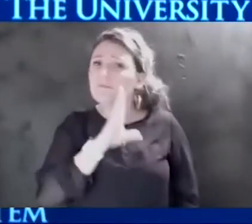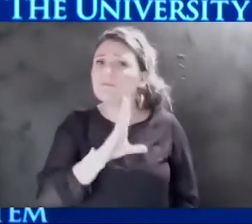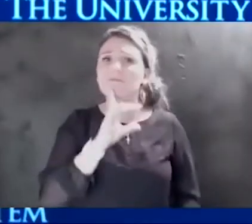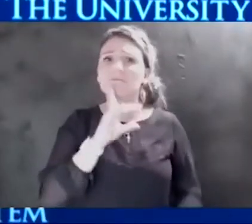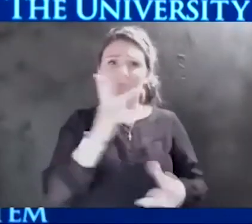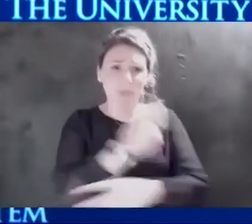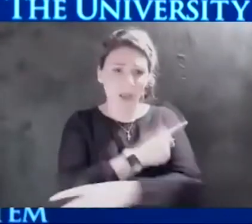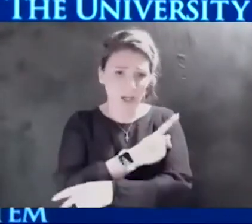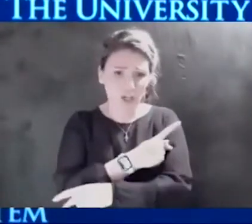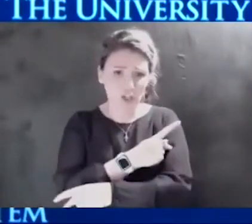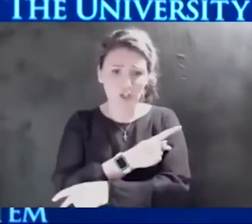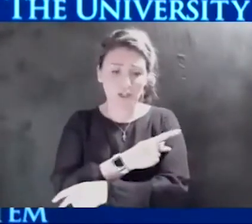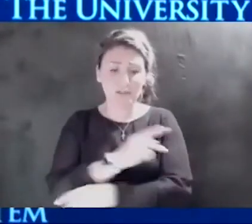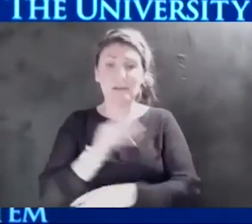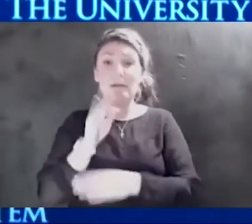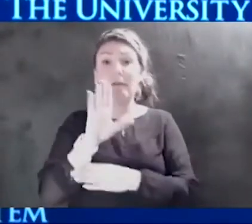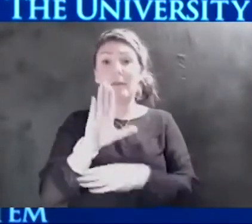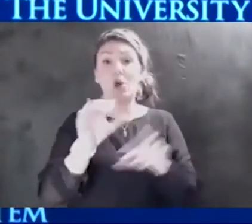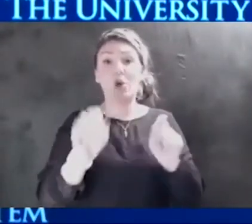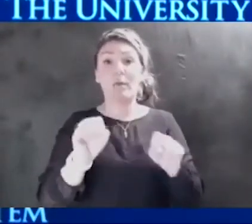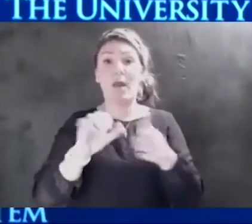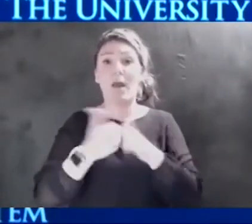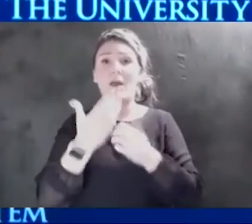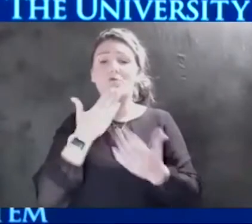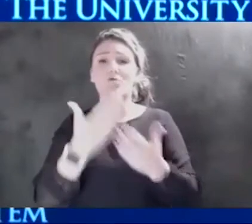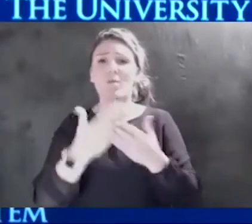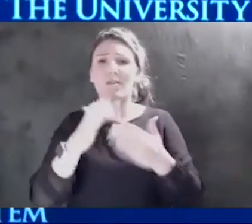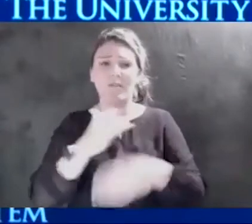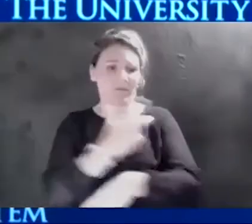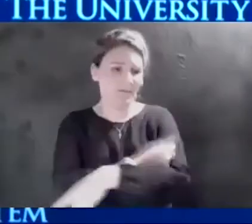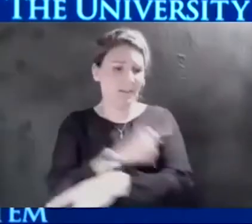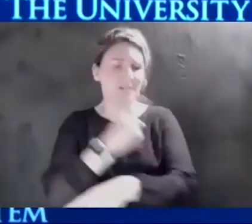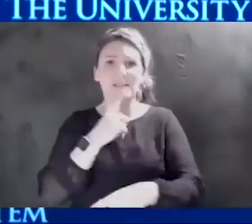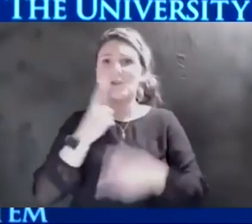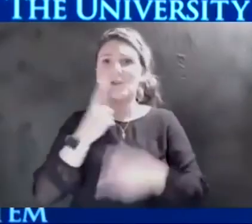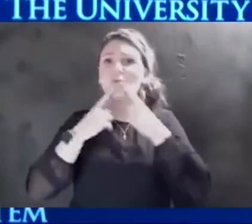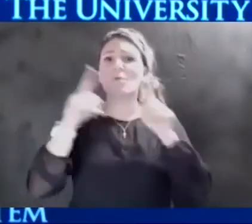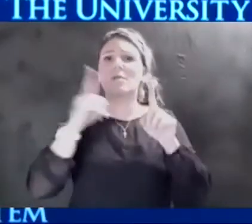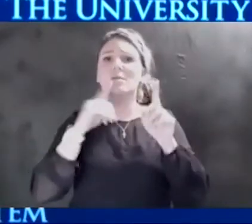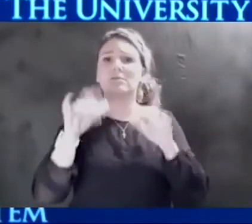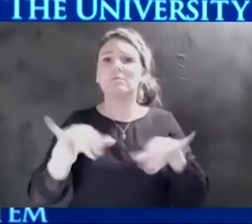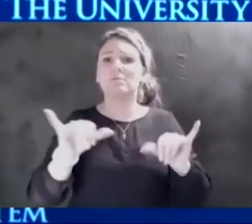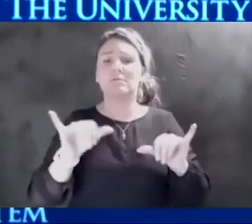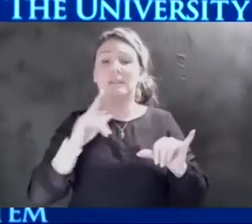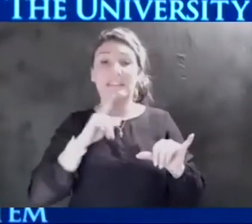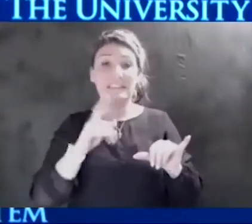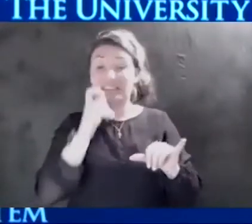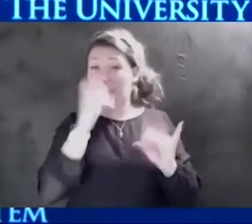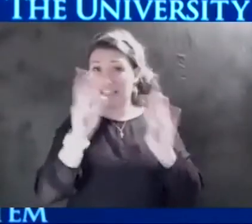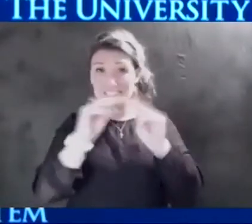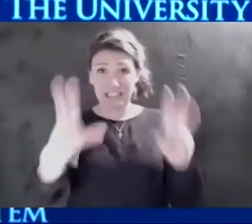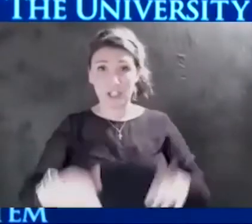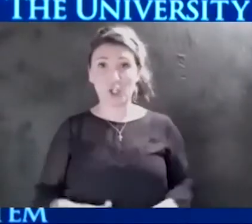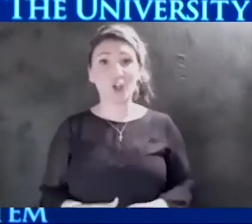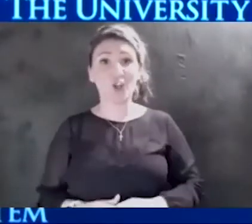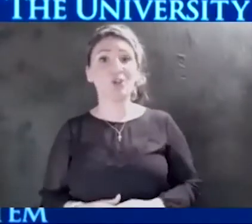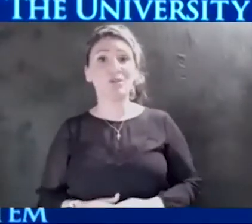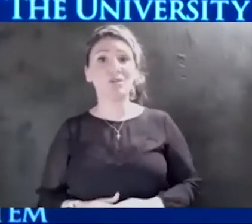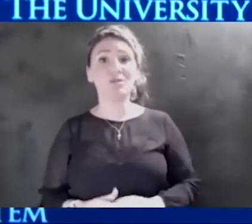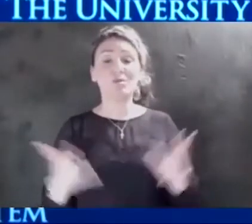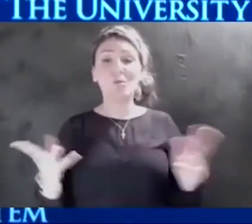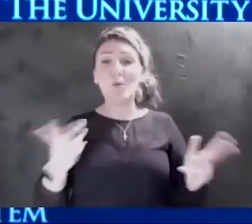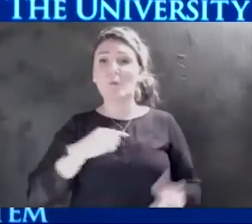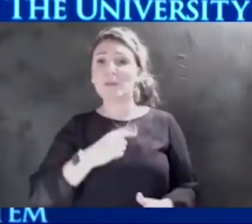how well that vaccine worked in them and how well it's going to sustain isn't as clear. And so what we're saying is, just to